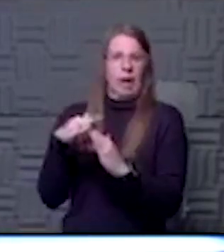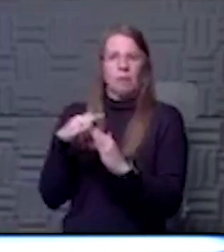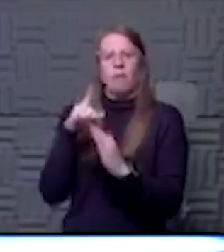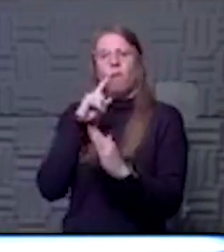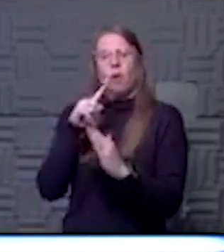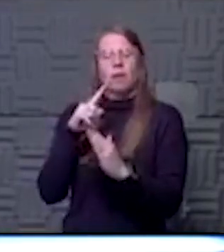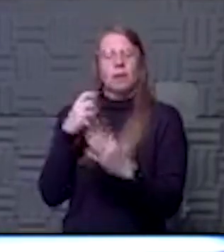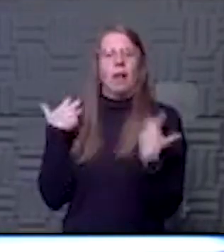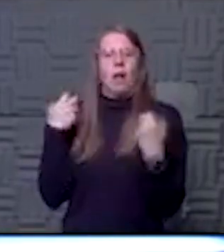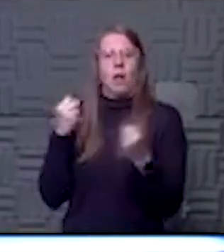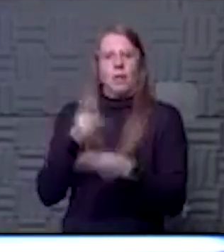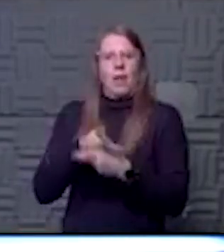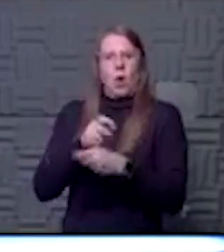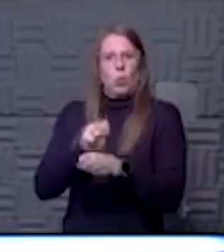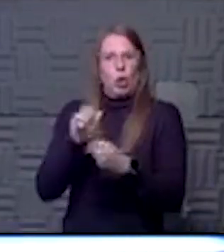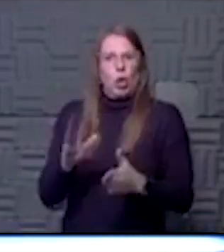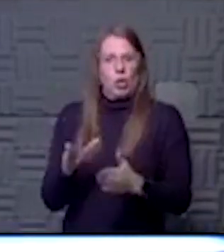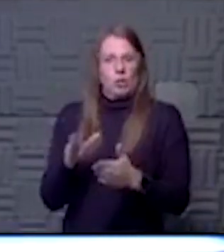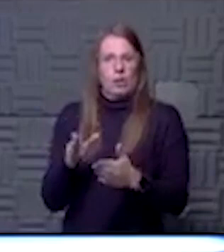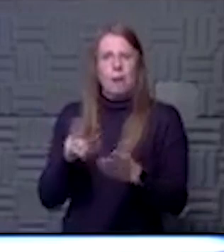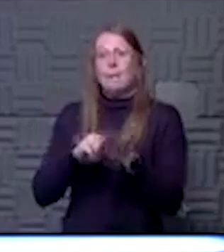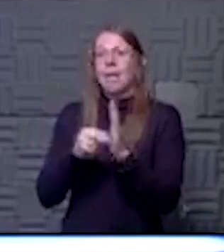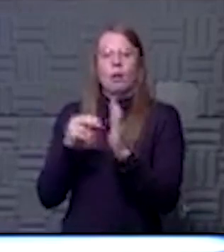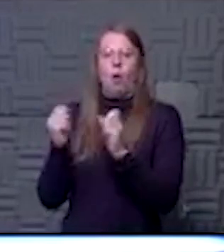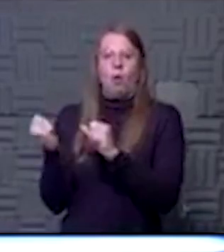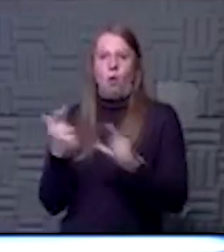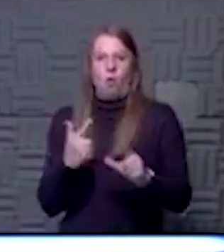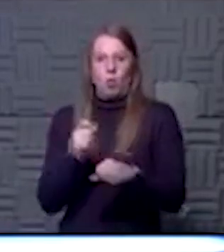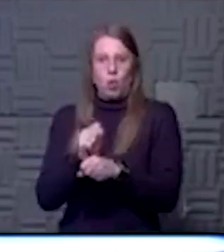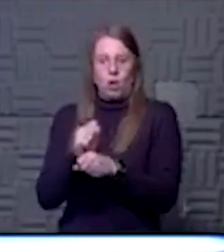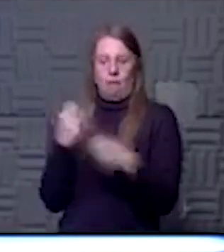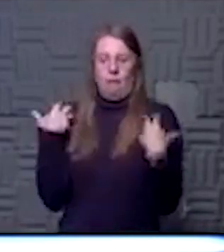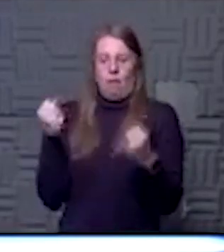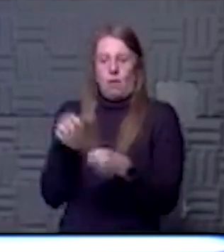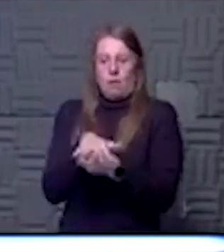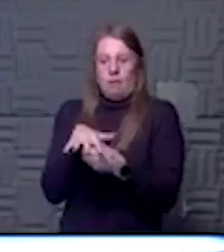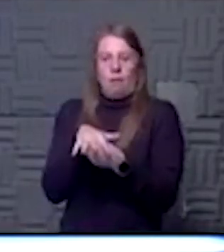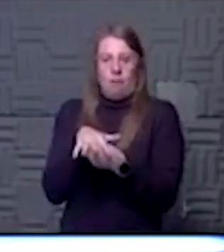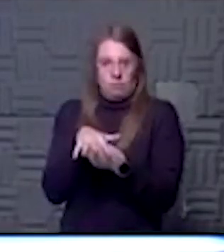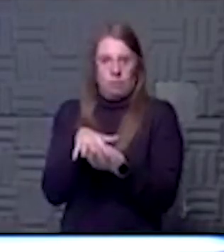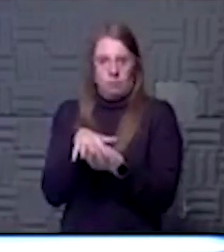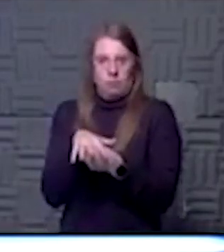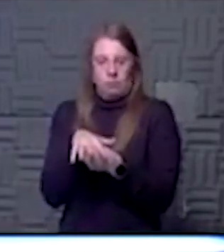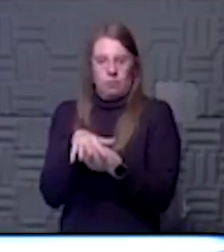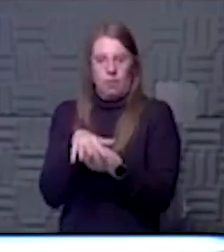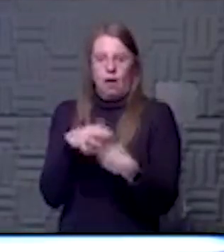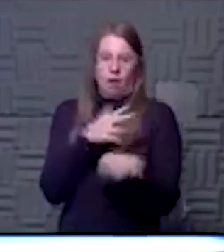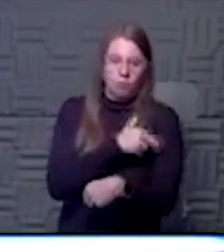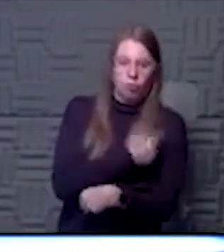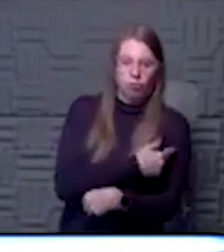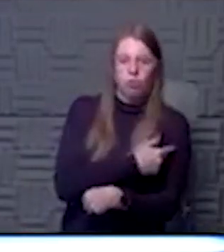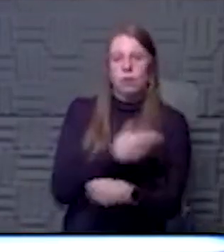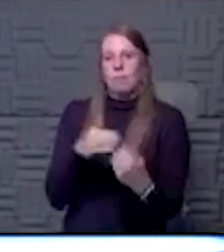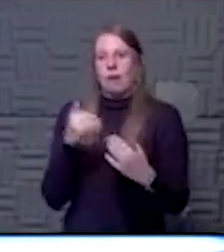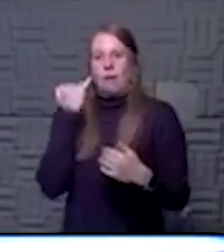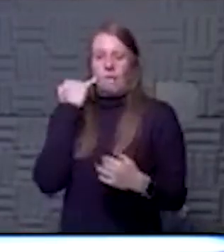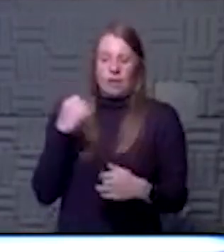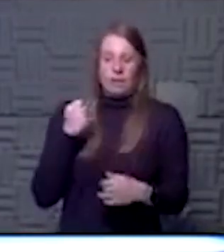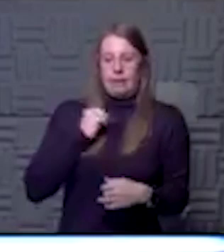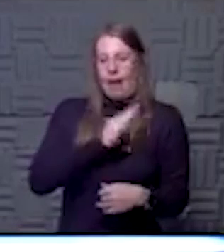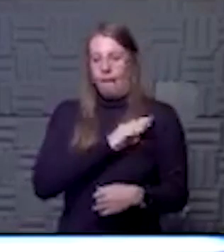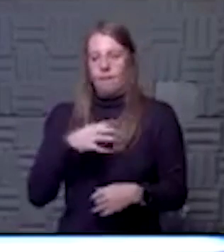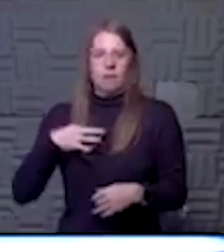definition of healthcare workers, it's all those that would be working in a healthcare setting in hospitals that whether volunteer or